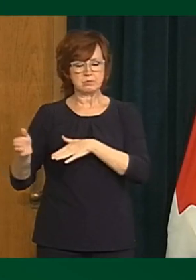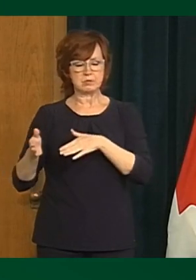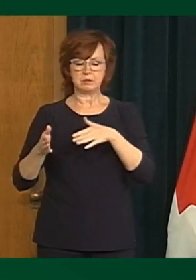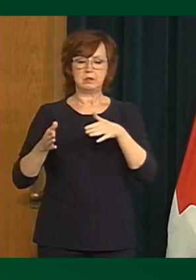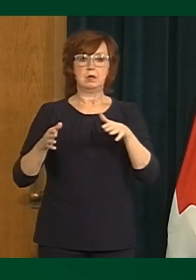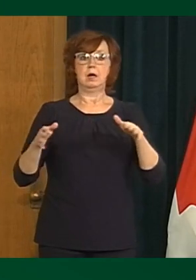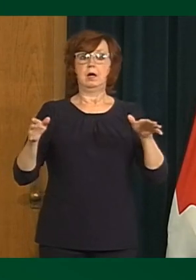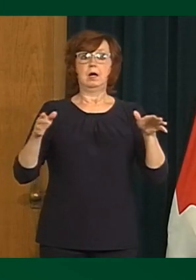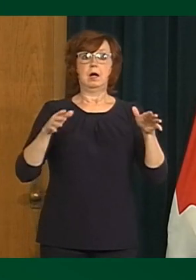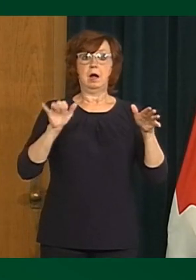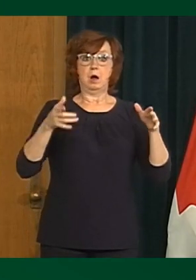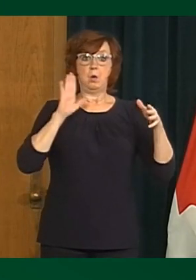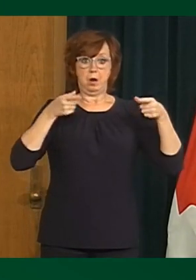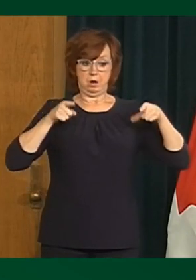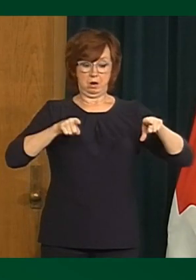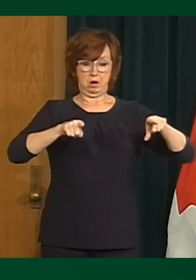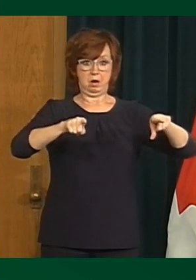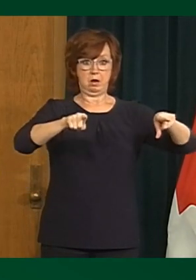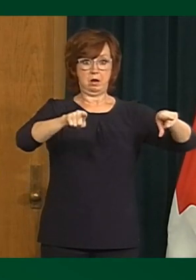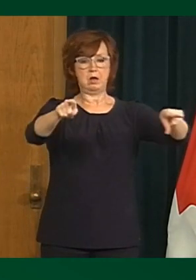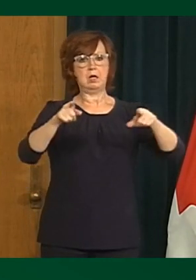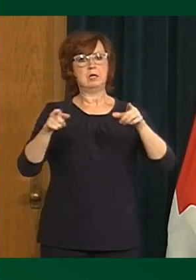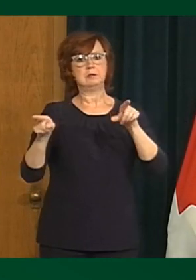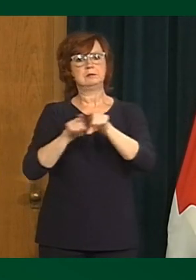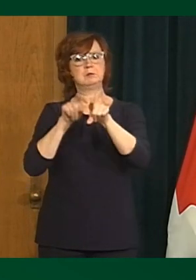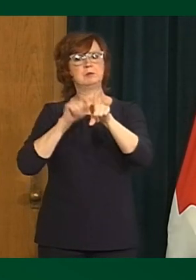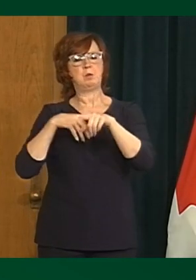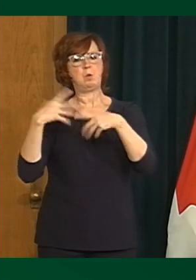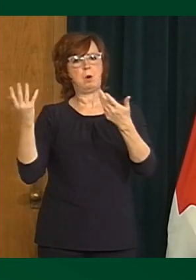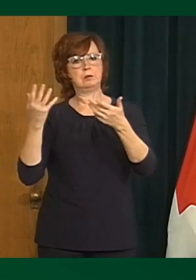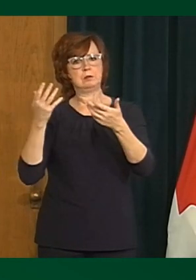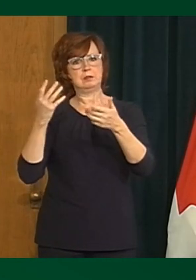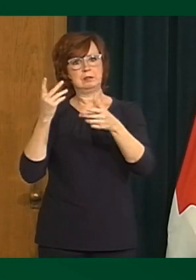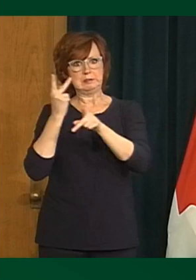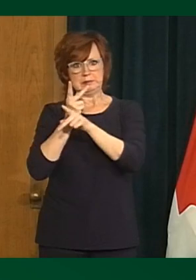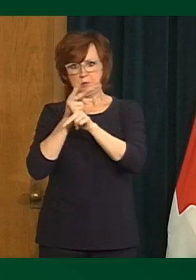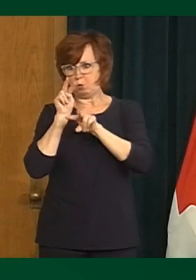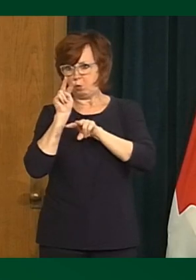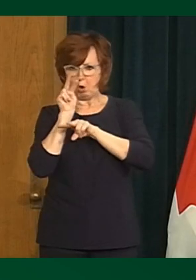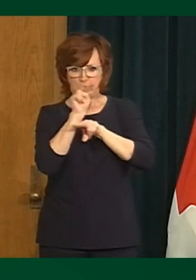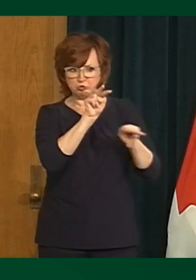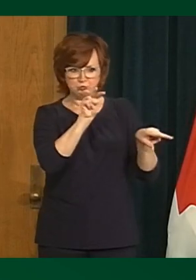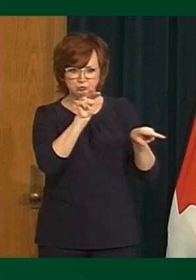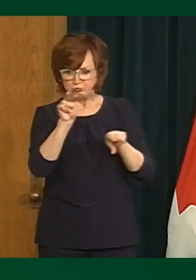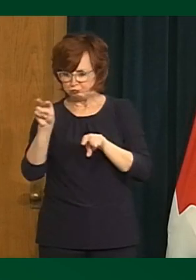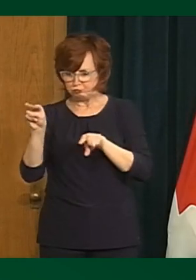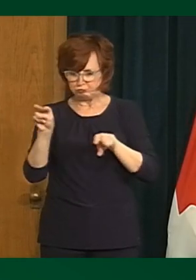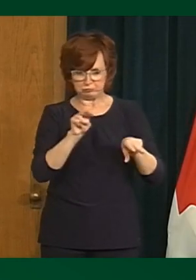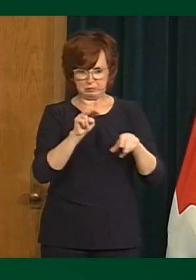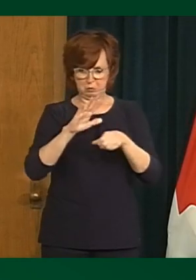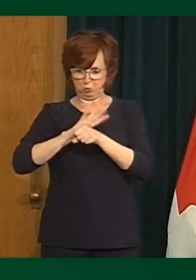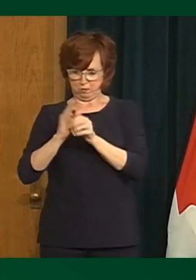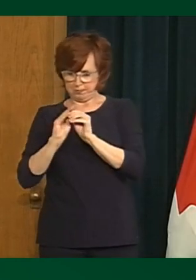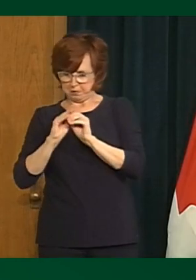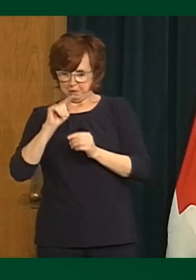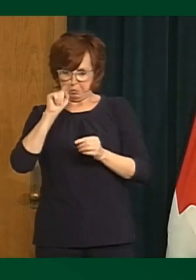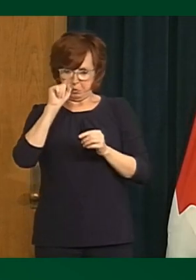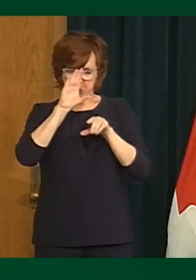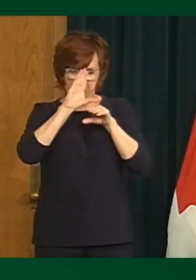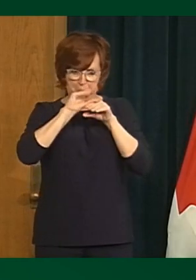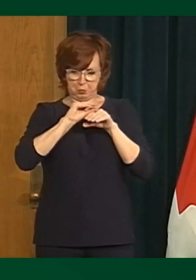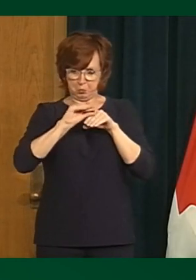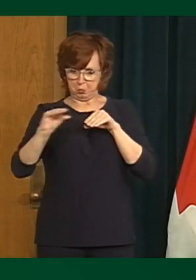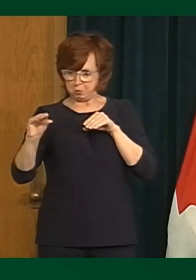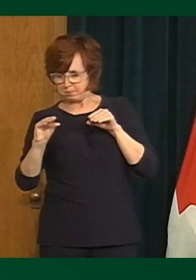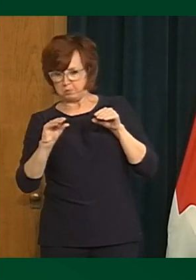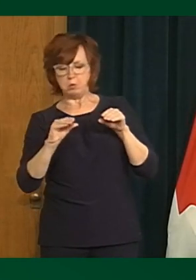Scott Livingstone will have a bit more to say about that in just a few moments. Also, starting tomorrow, we are lifting the one-month supply limit